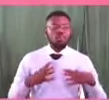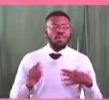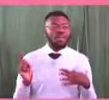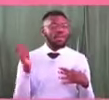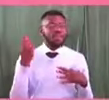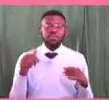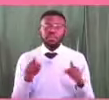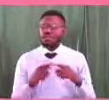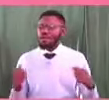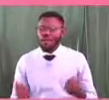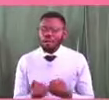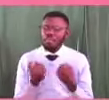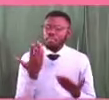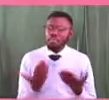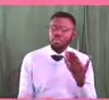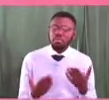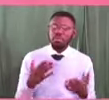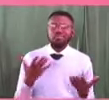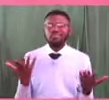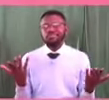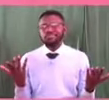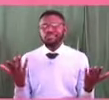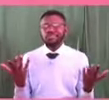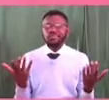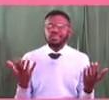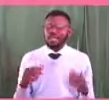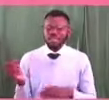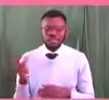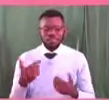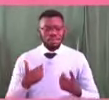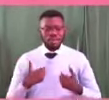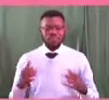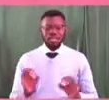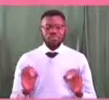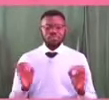even if you are not, even if you don't have a salary job,